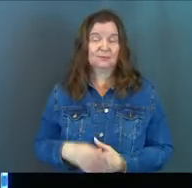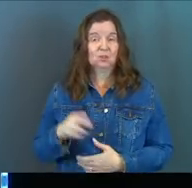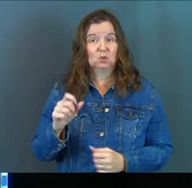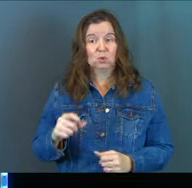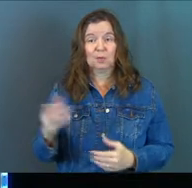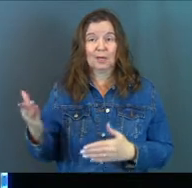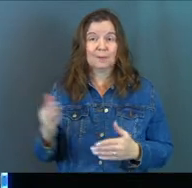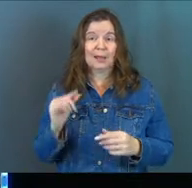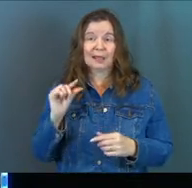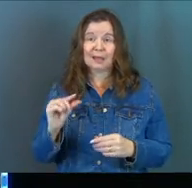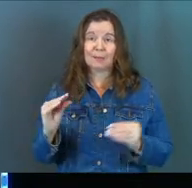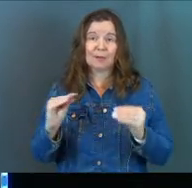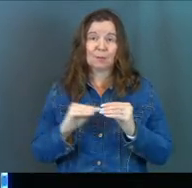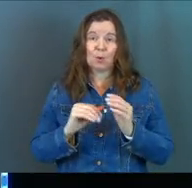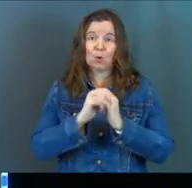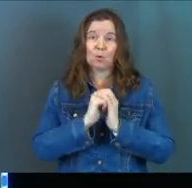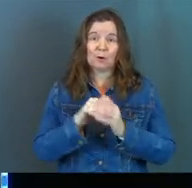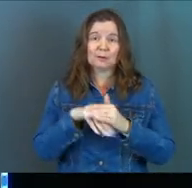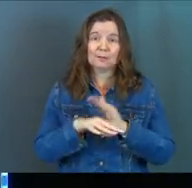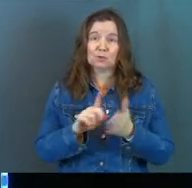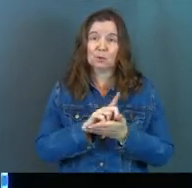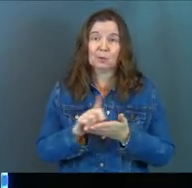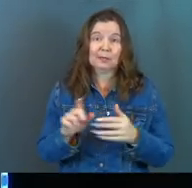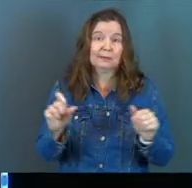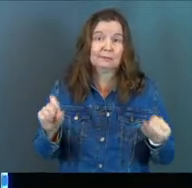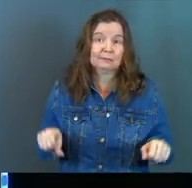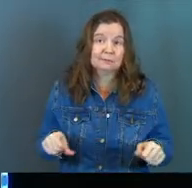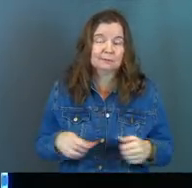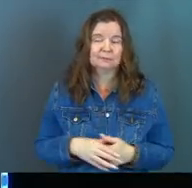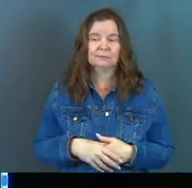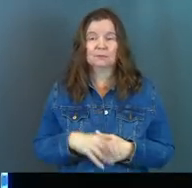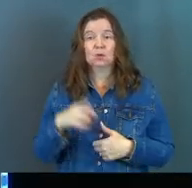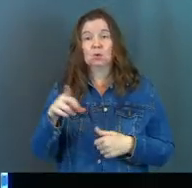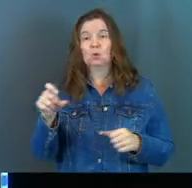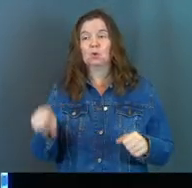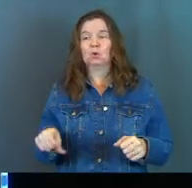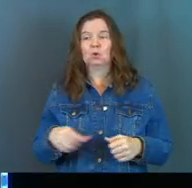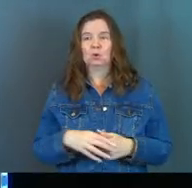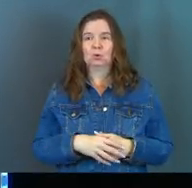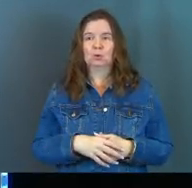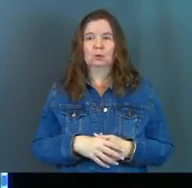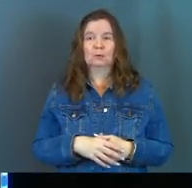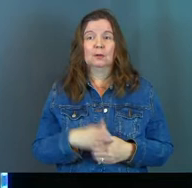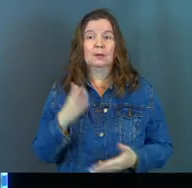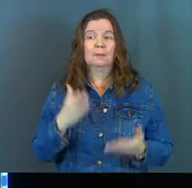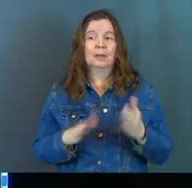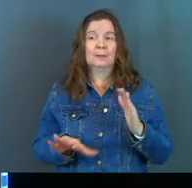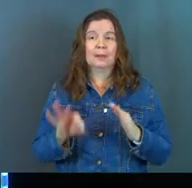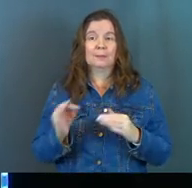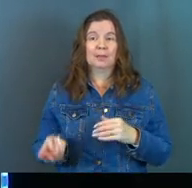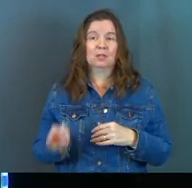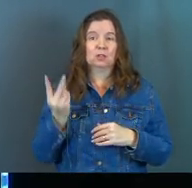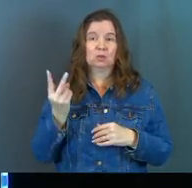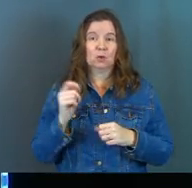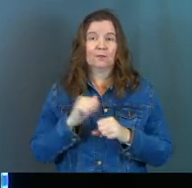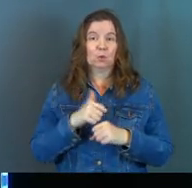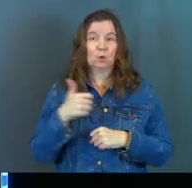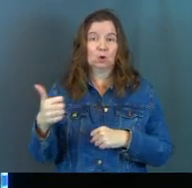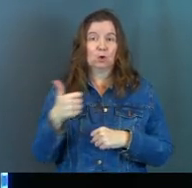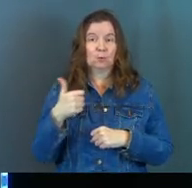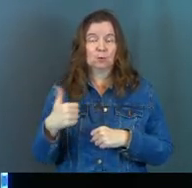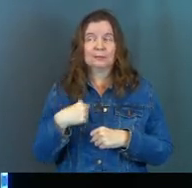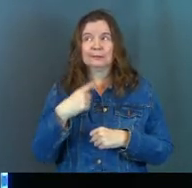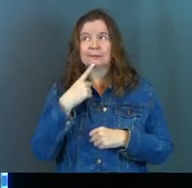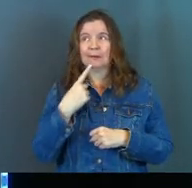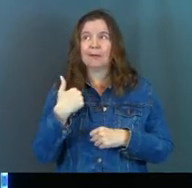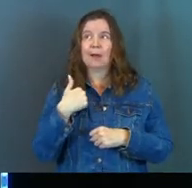You could just bring just a little bit more worship into your week. You could maybe pick two of your work commutes each week and